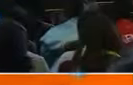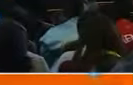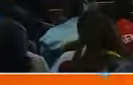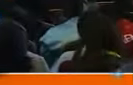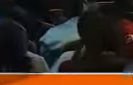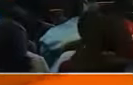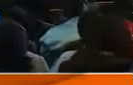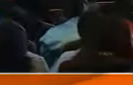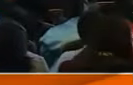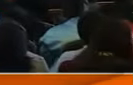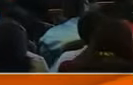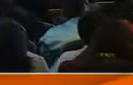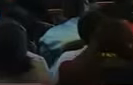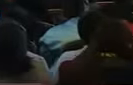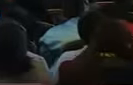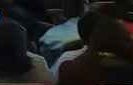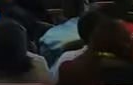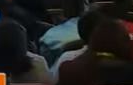We had a Blue Economy